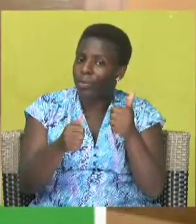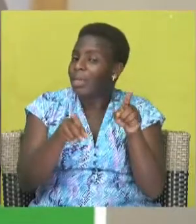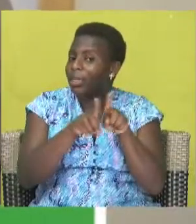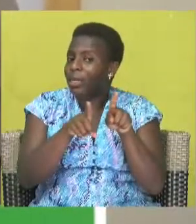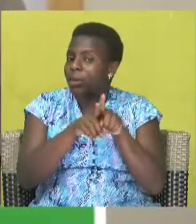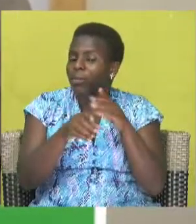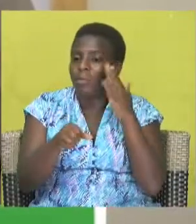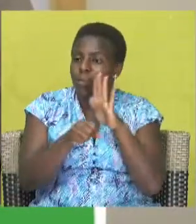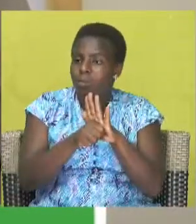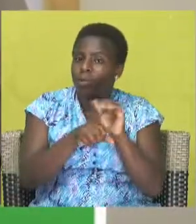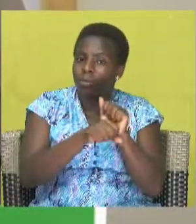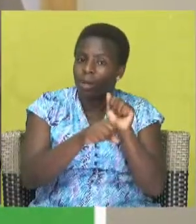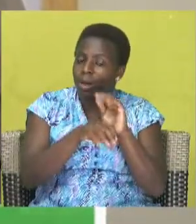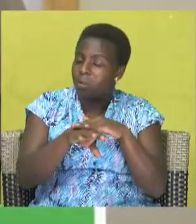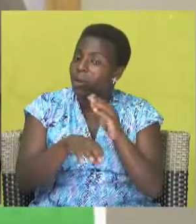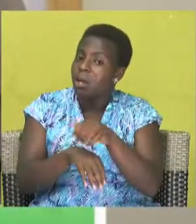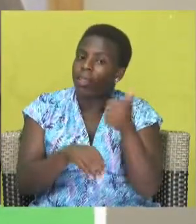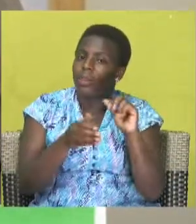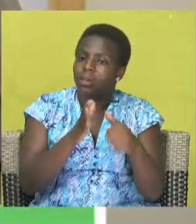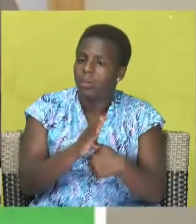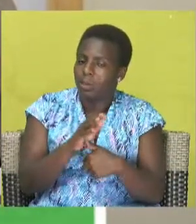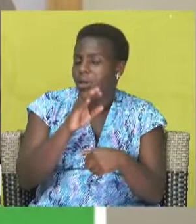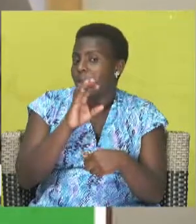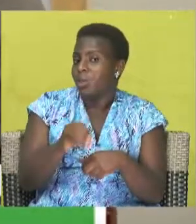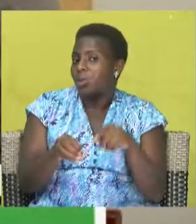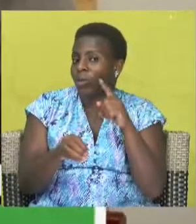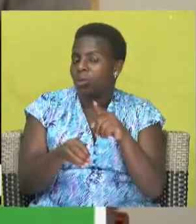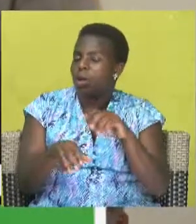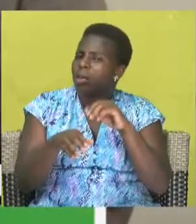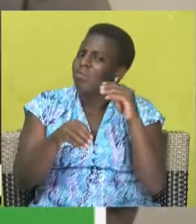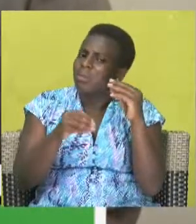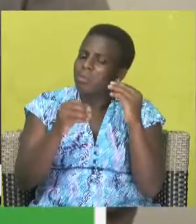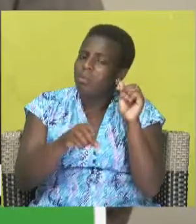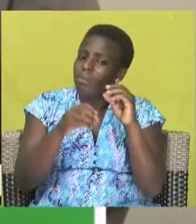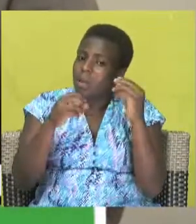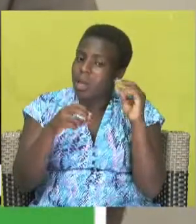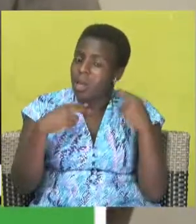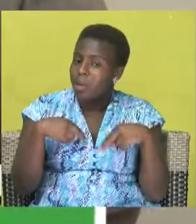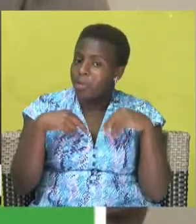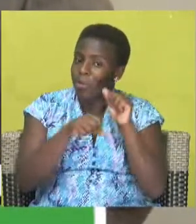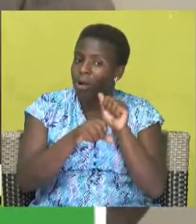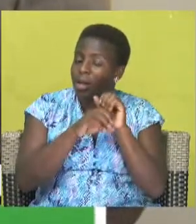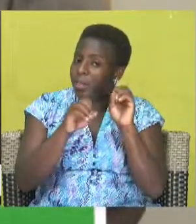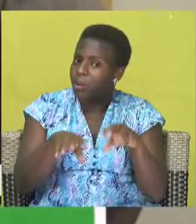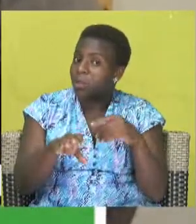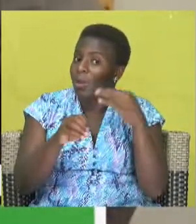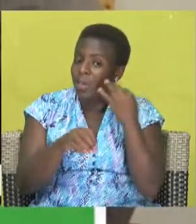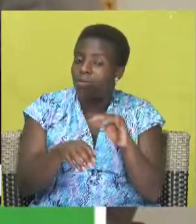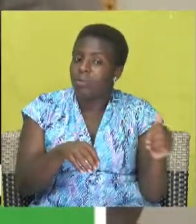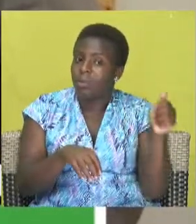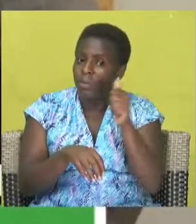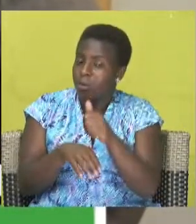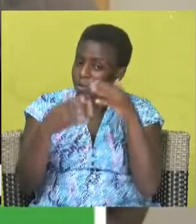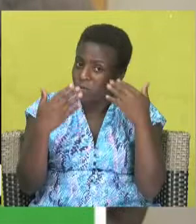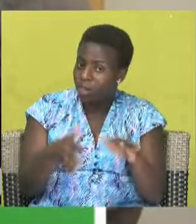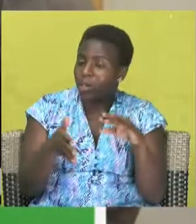bigambirwe. The in charge has talked about understaffing, be sure that once the recruitment is done, we